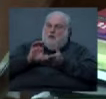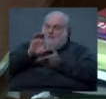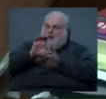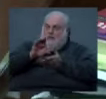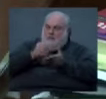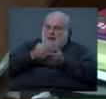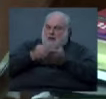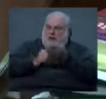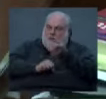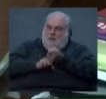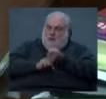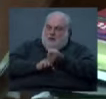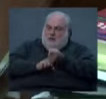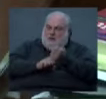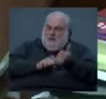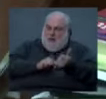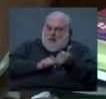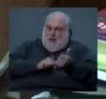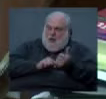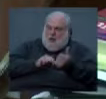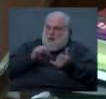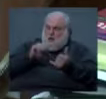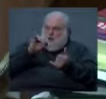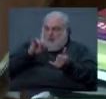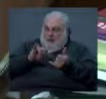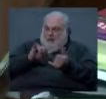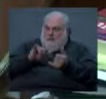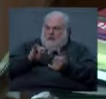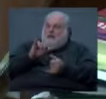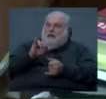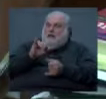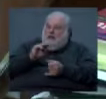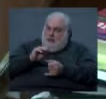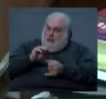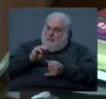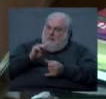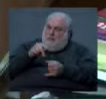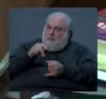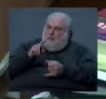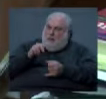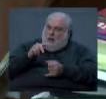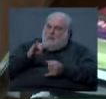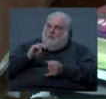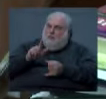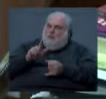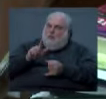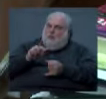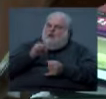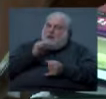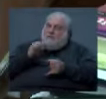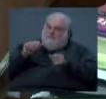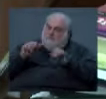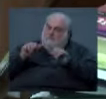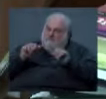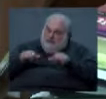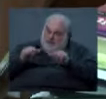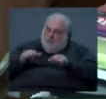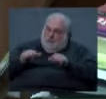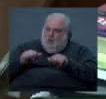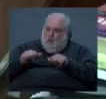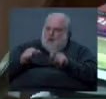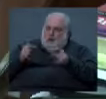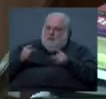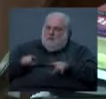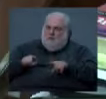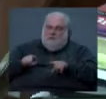are behind it now. And so that's where the impractical and unfeasible comes from. Oh, okay. Okay, thank you.